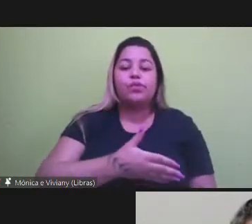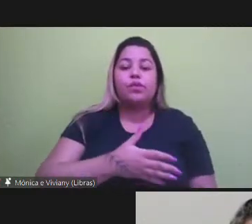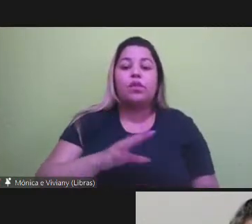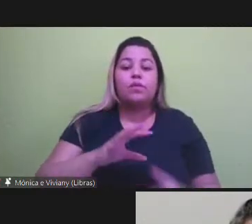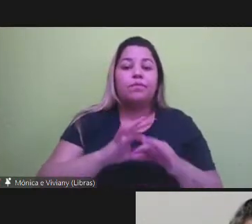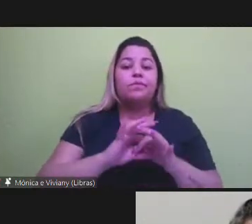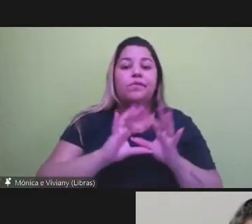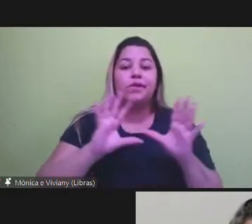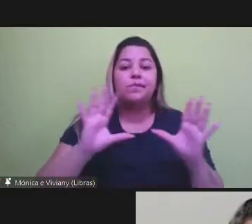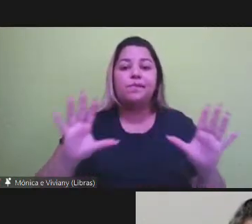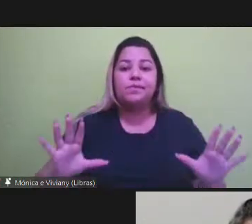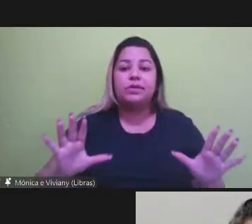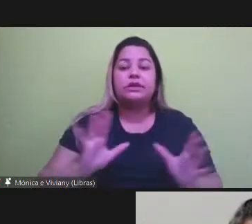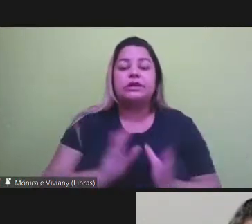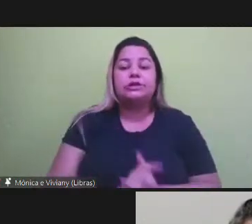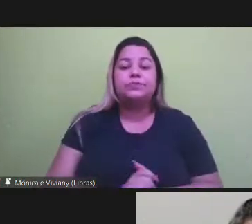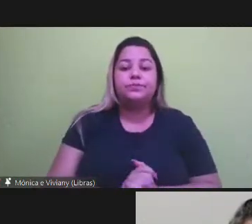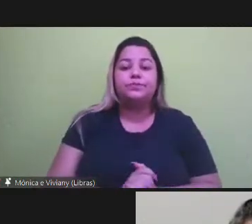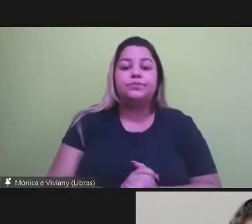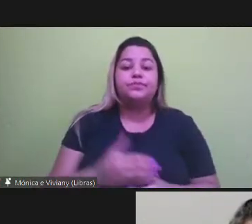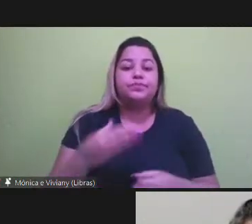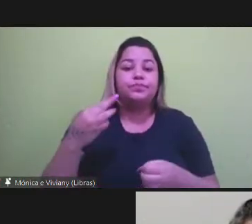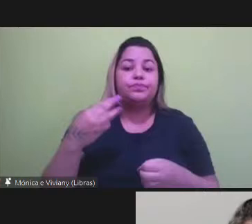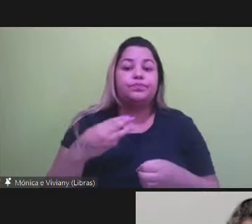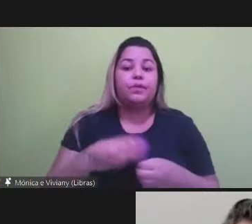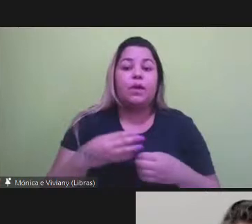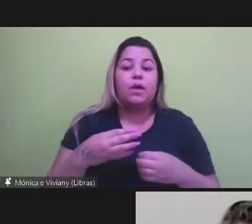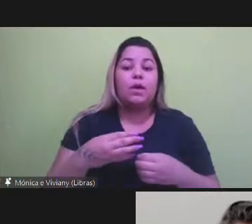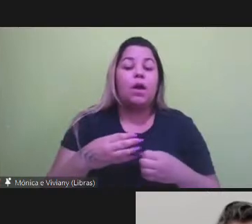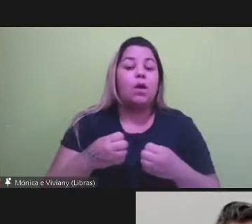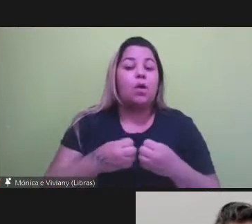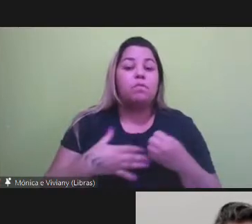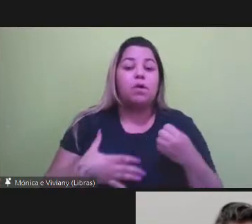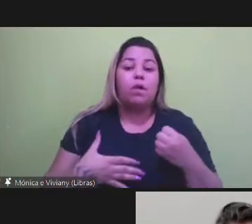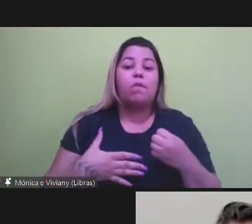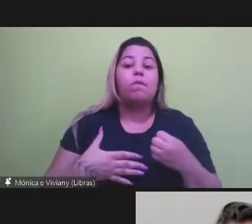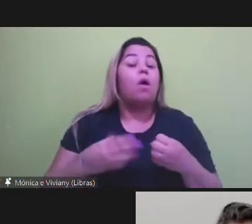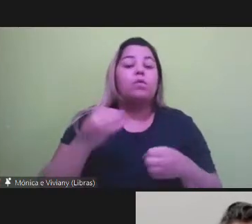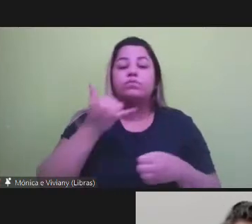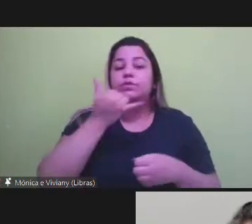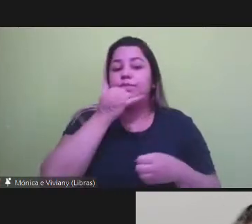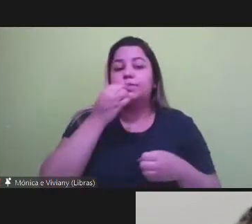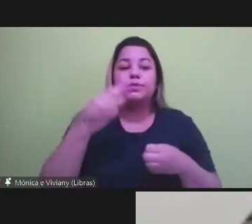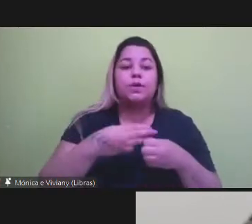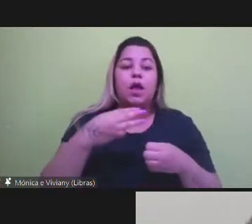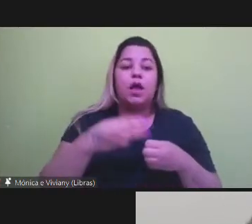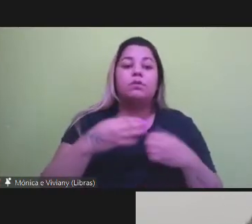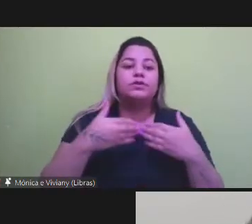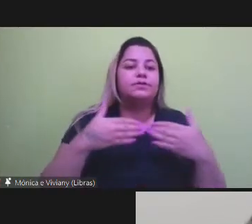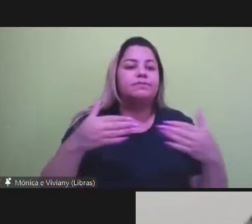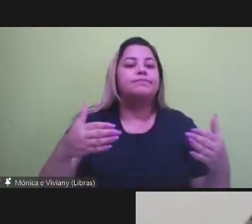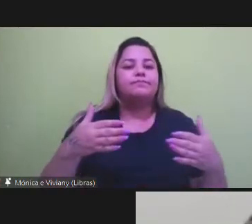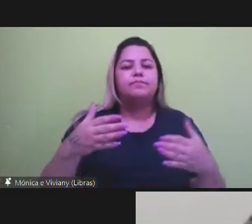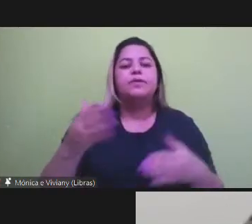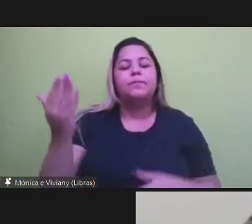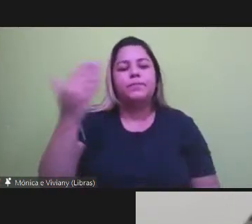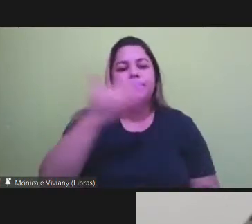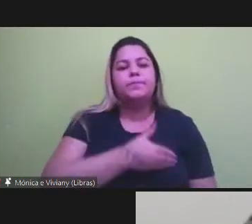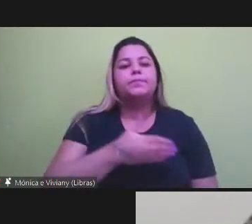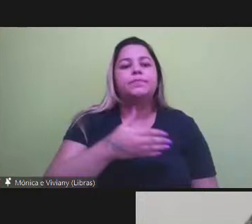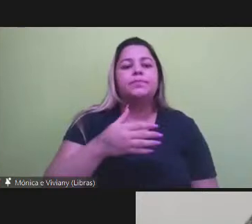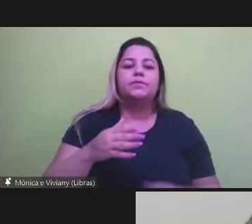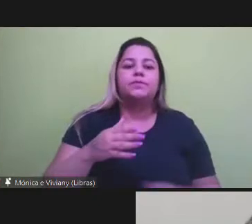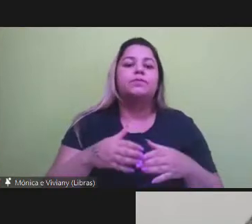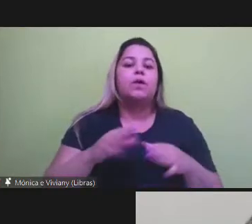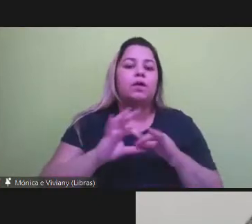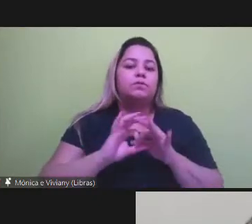participation, and I'm available here. The municipality is open. If anybody wants to come here, exchange ideas, we